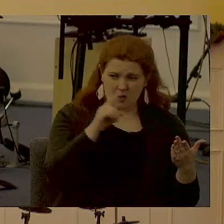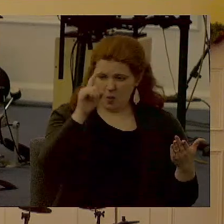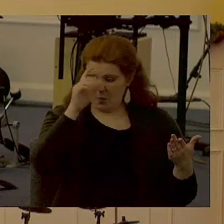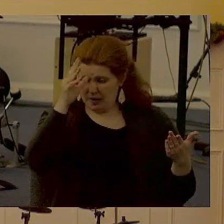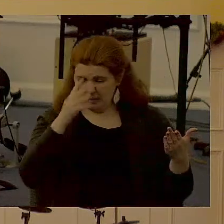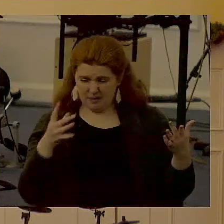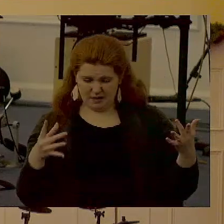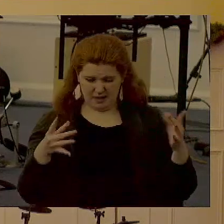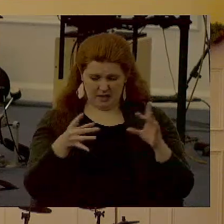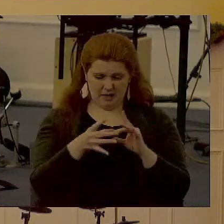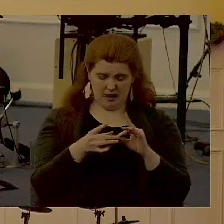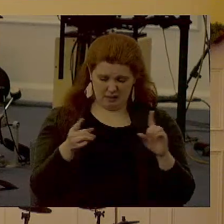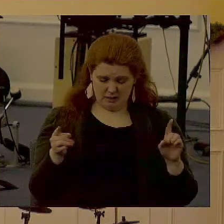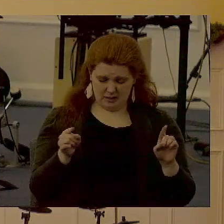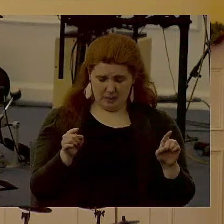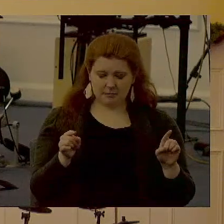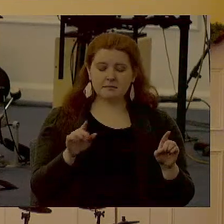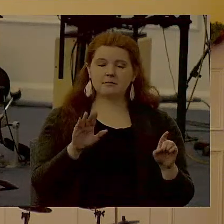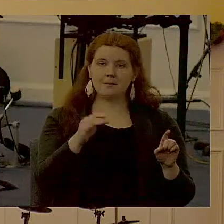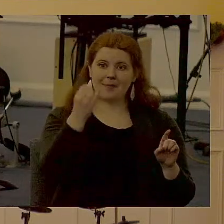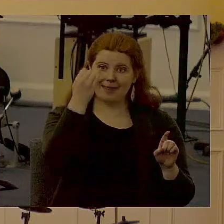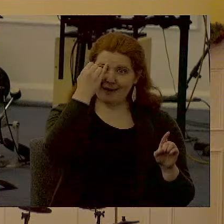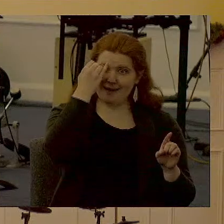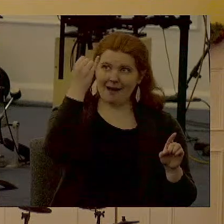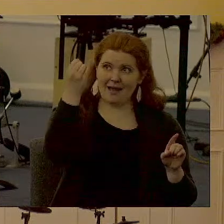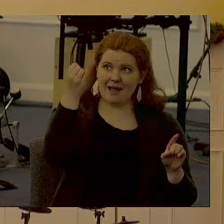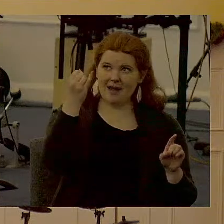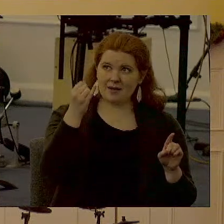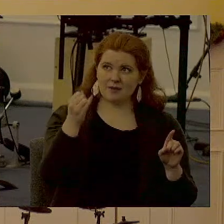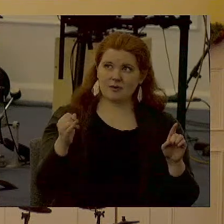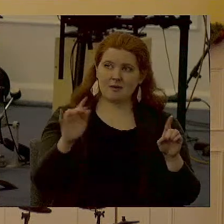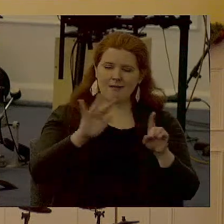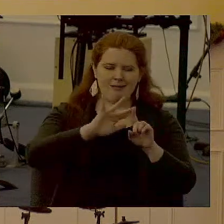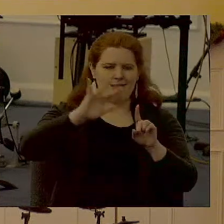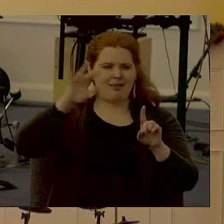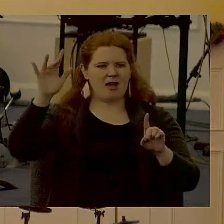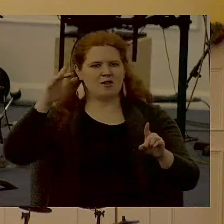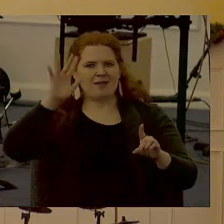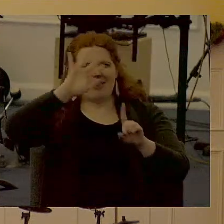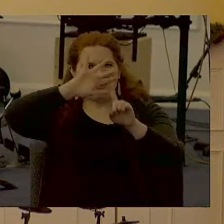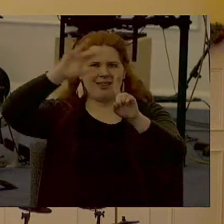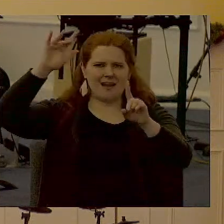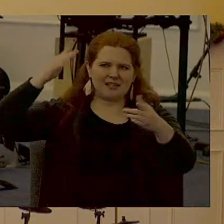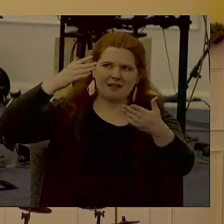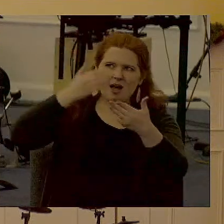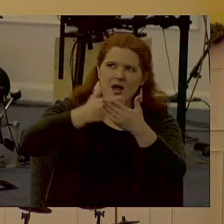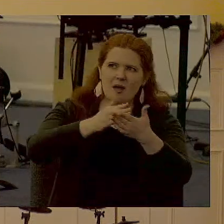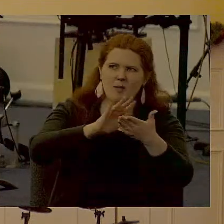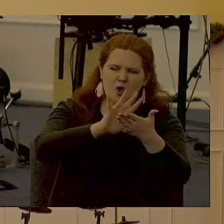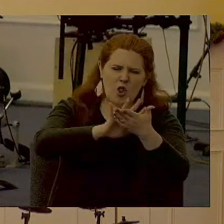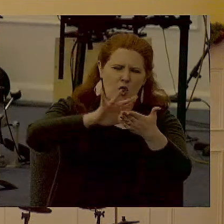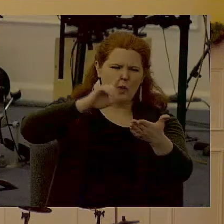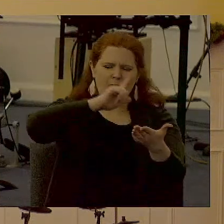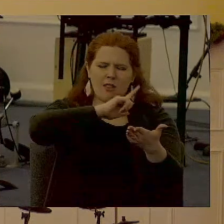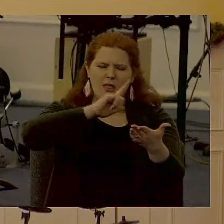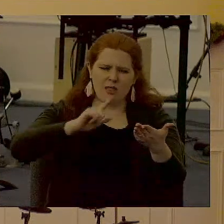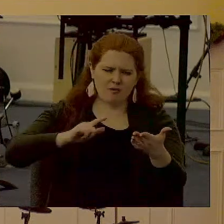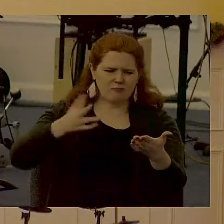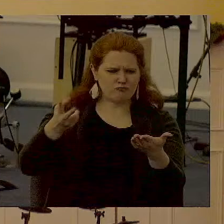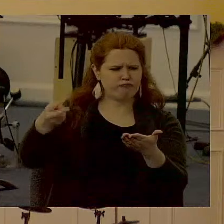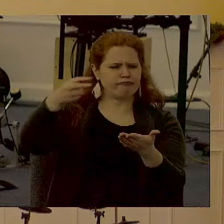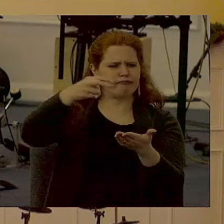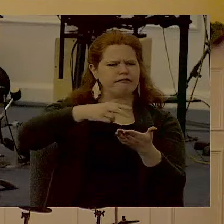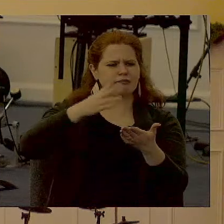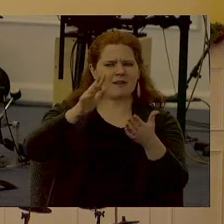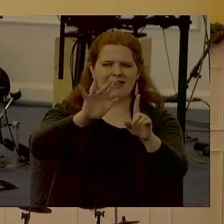men. But this idea, right? Arise and shine, for your light has come and the glory of the Lord has risen upon you. That there